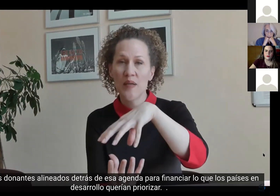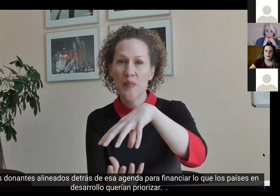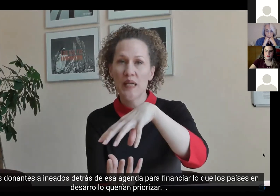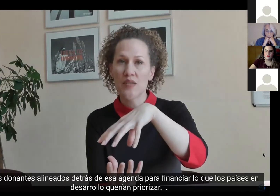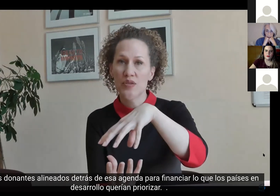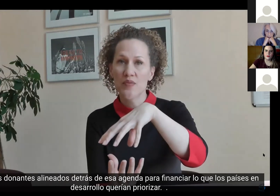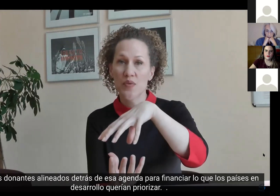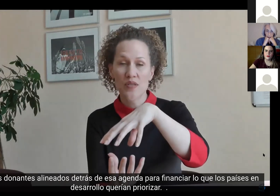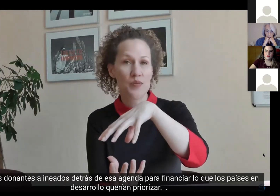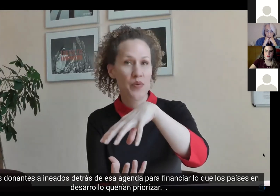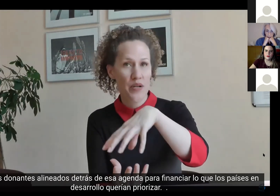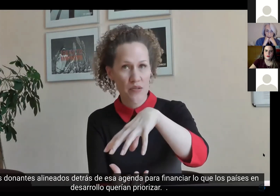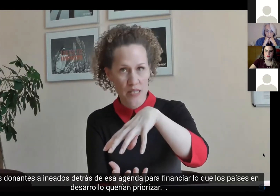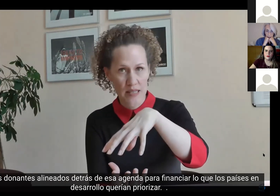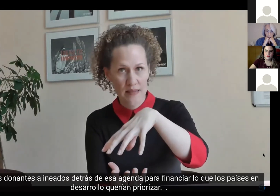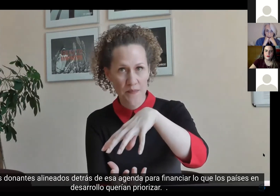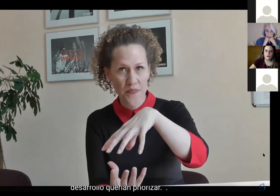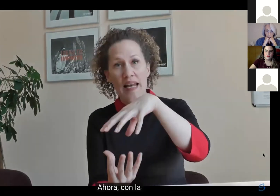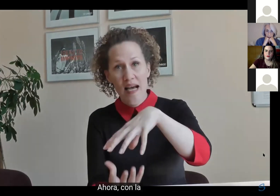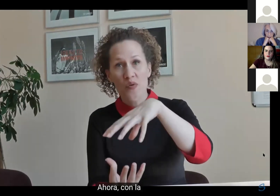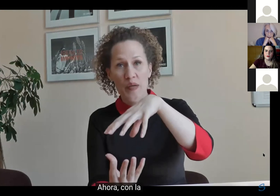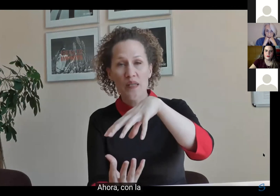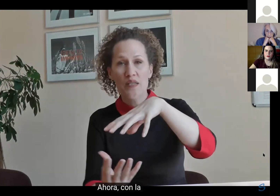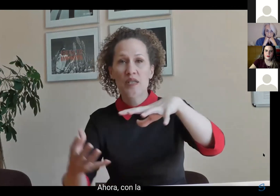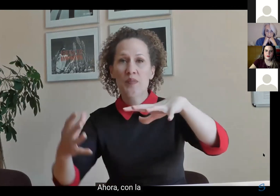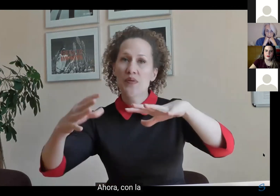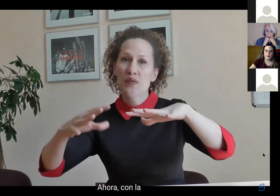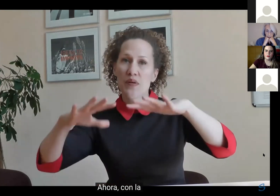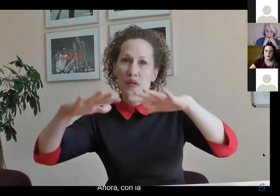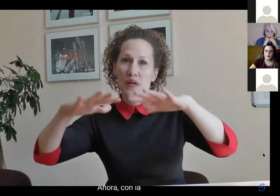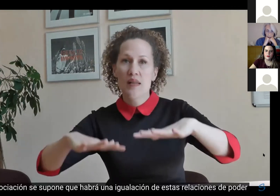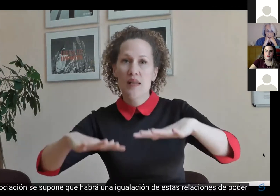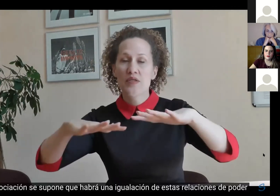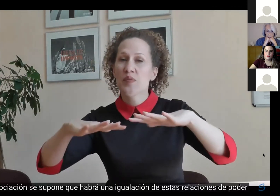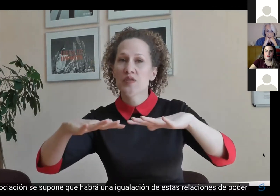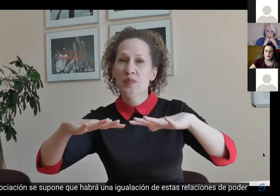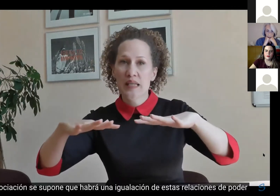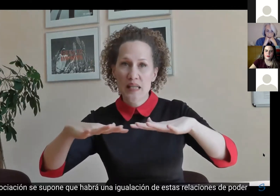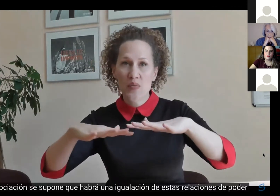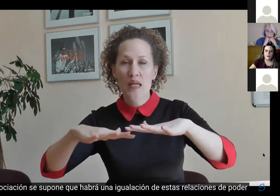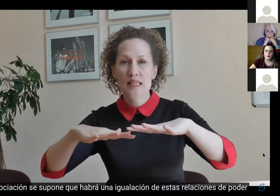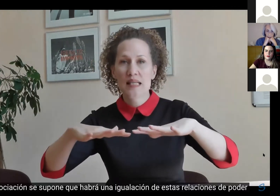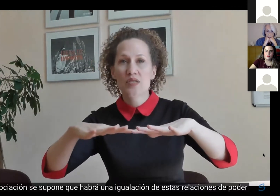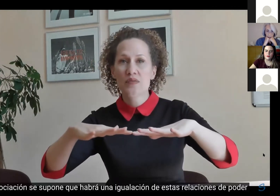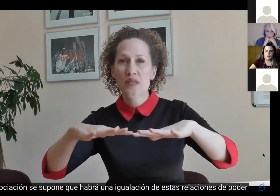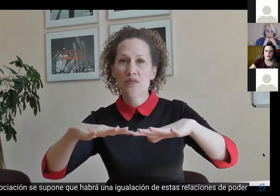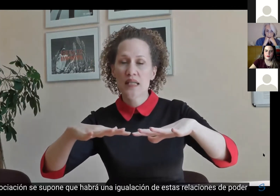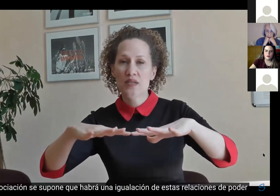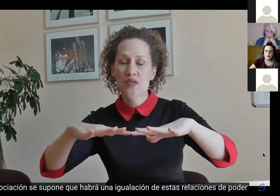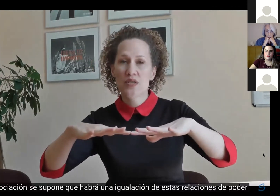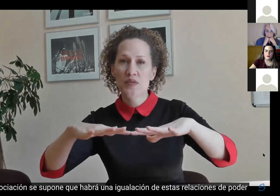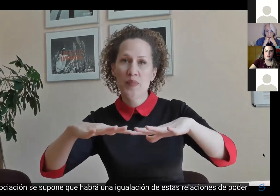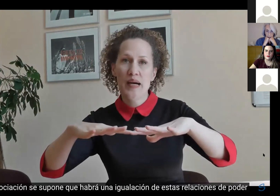what the developing countries wanted to prioritize. Now with partnership, there is supposed to be an equalization of